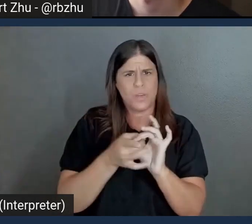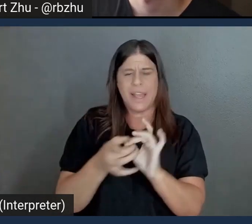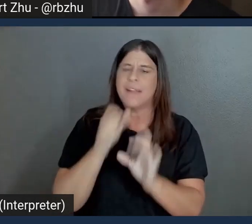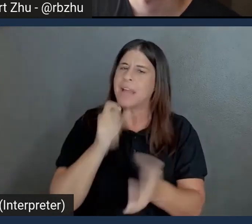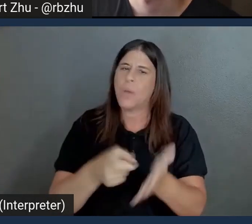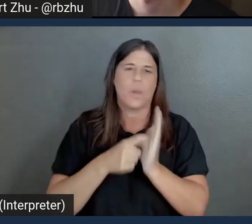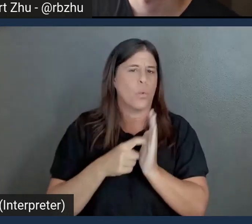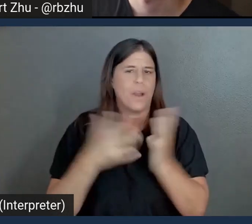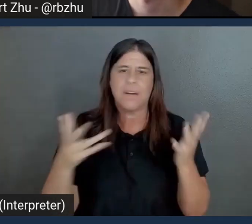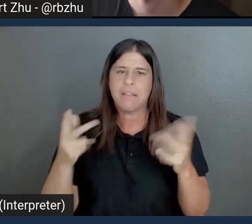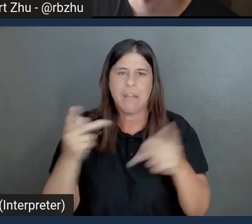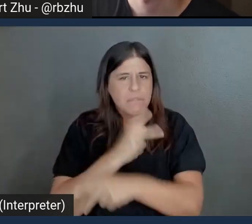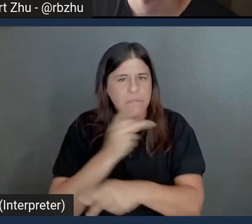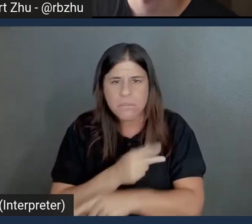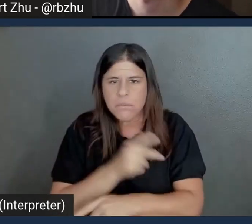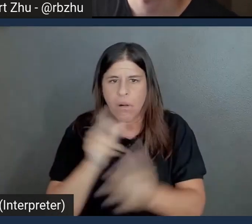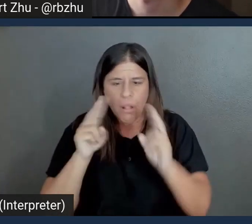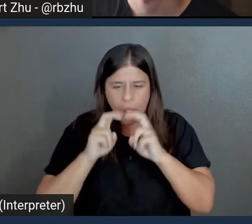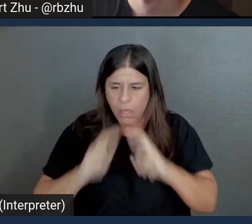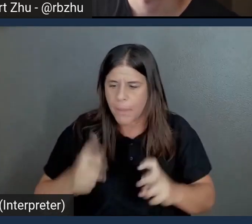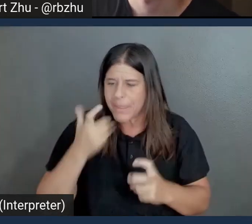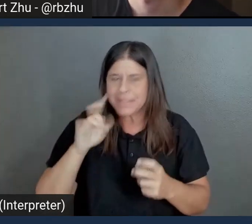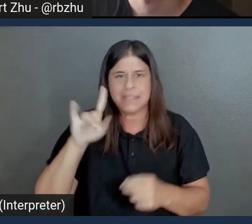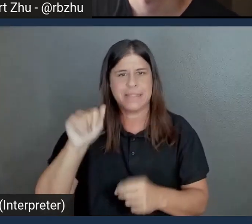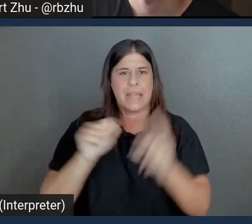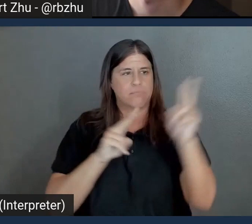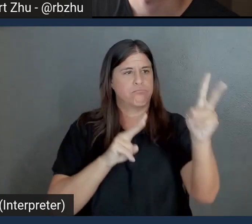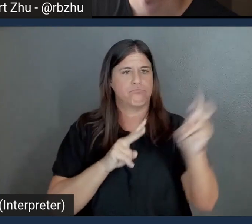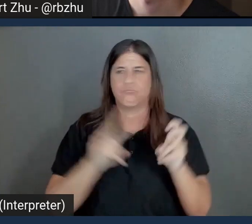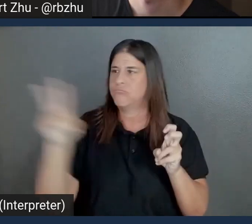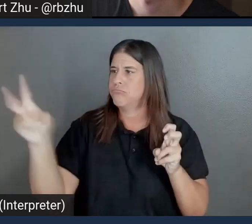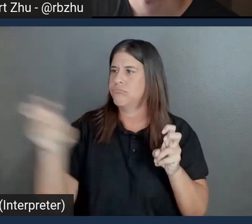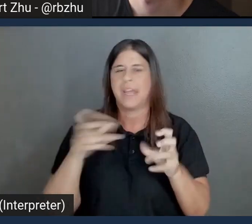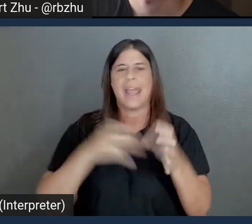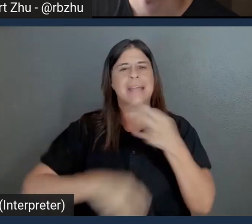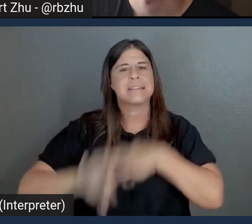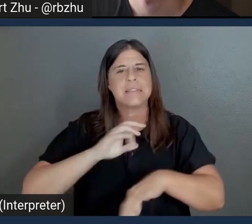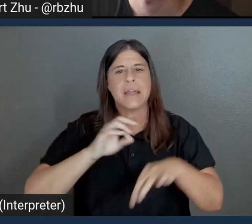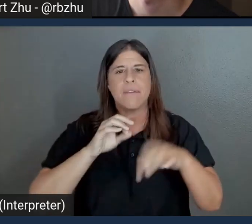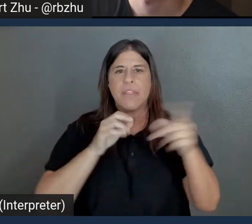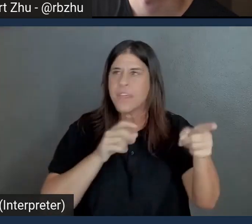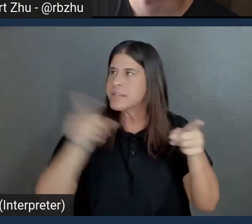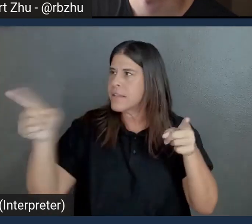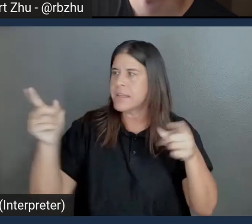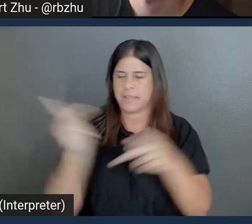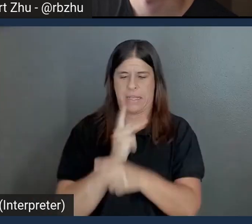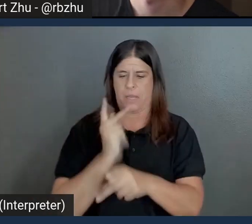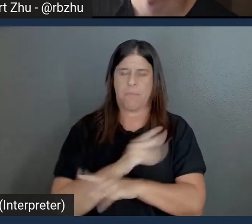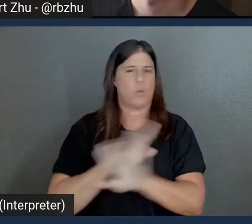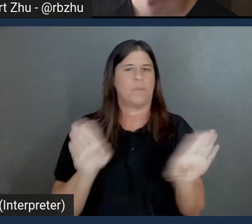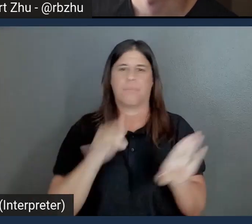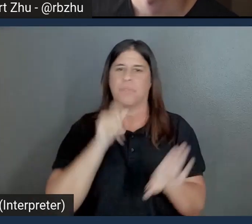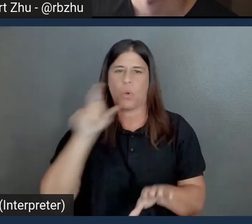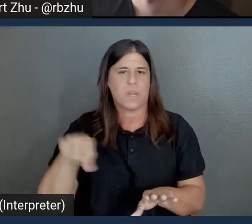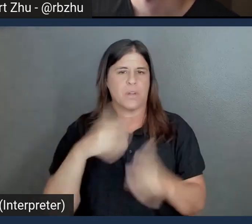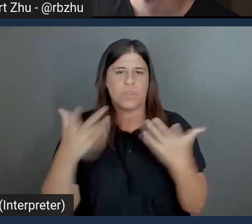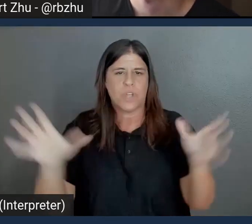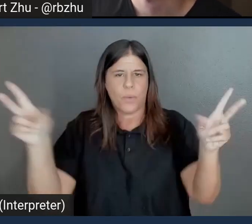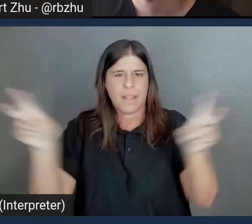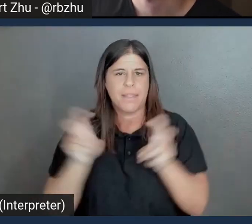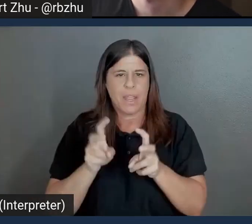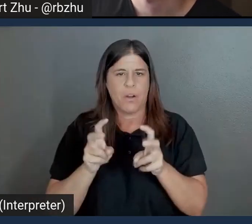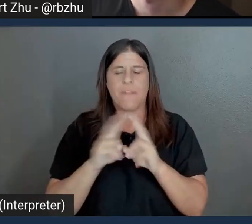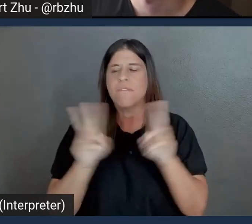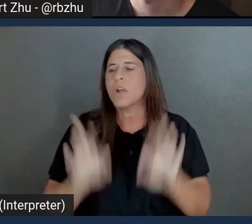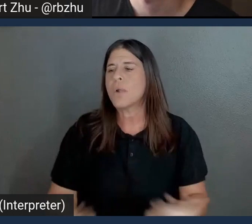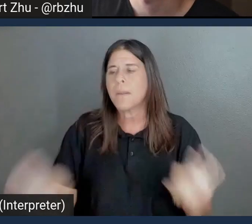of computation, because it's data. I can just retrieve it from disk versus having to compute this on the fly. And this really becomes very important when you